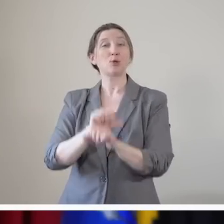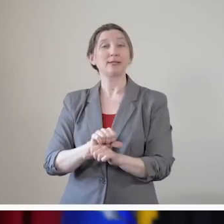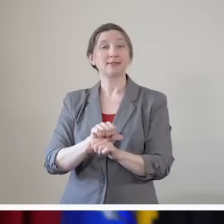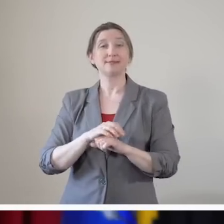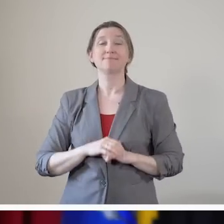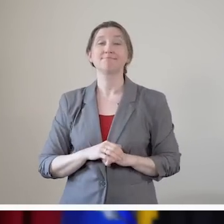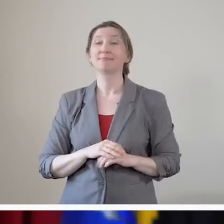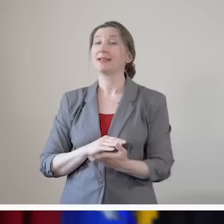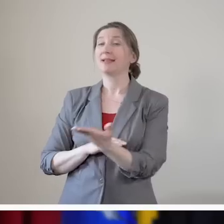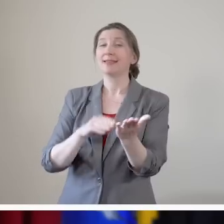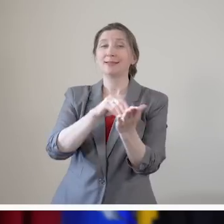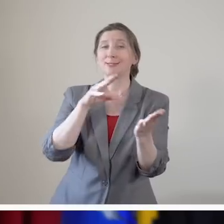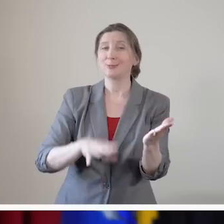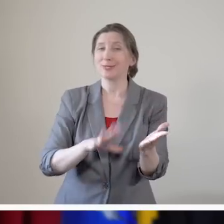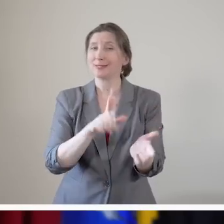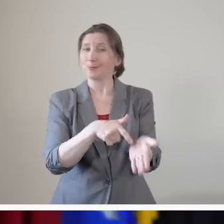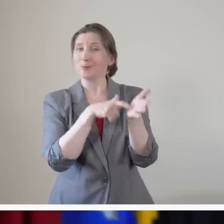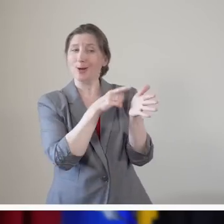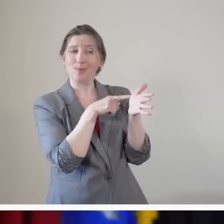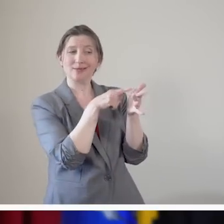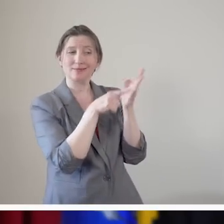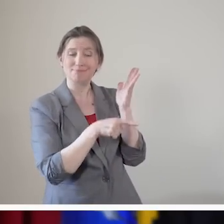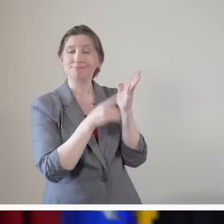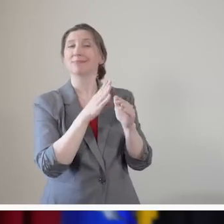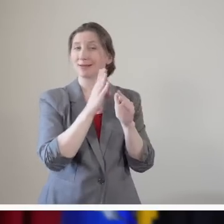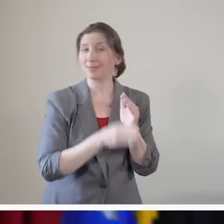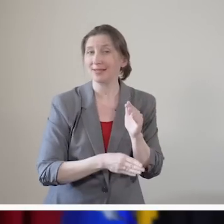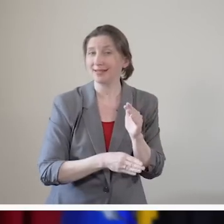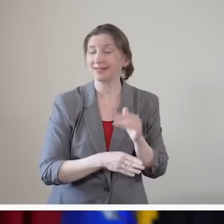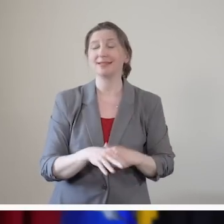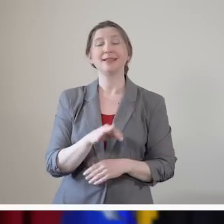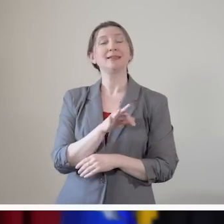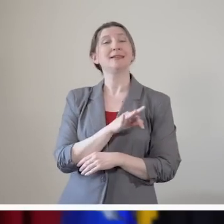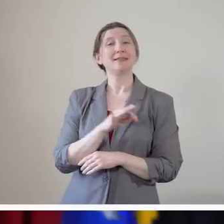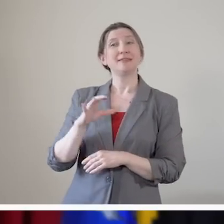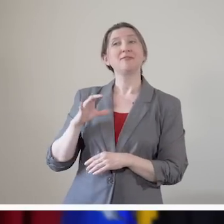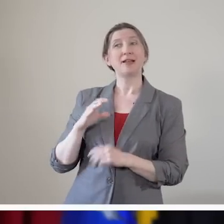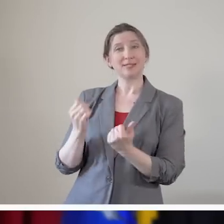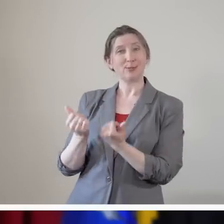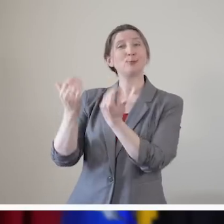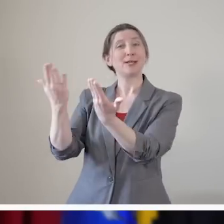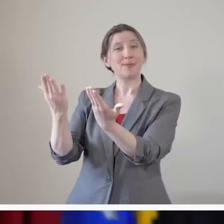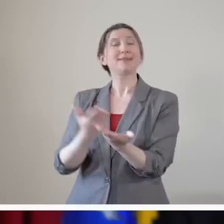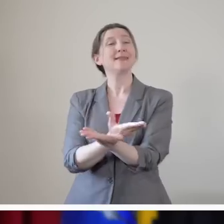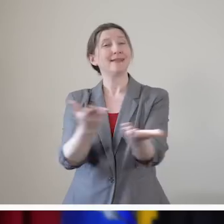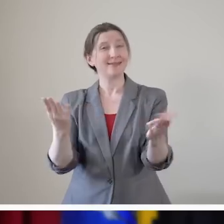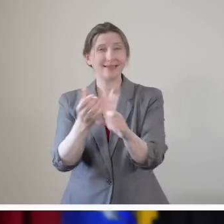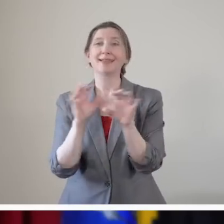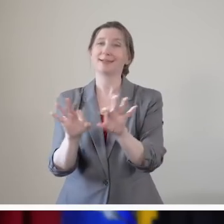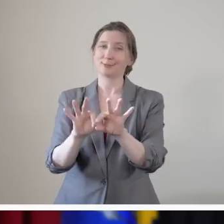Practice. These scholars have successfully completed the requirements of their respective course of study. Upon